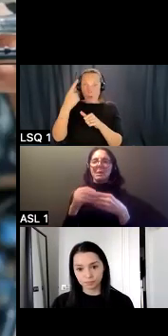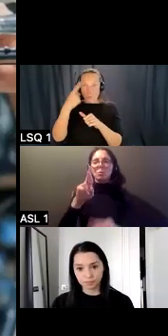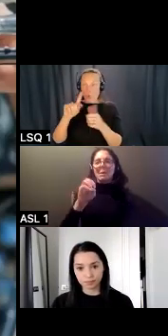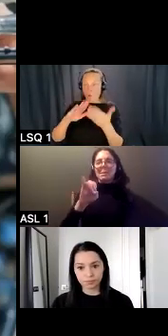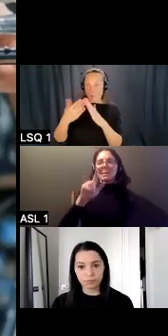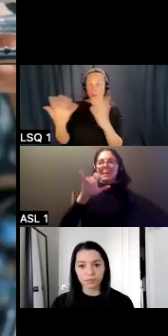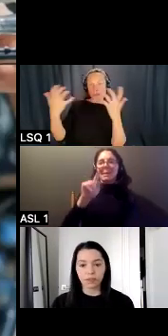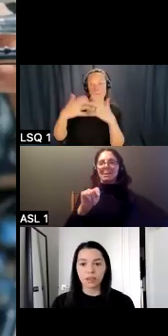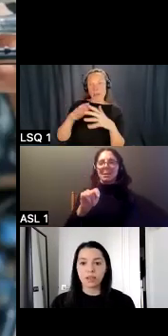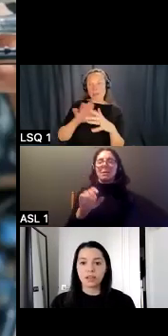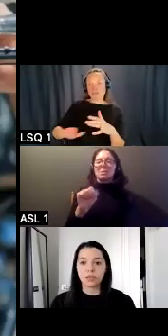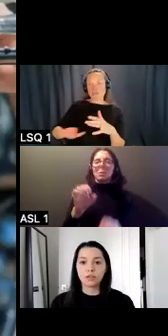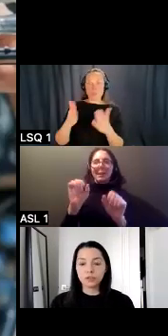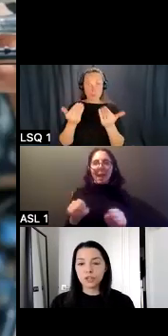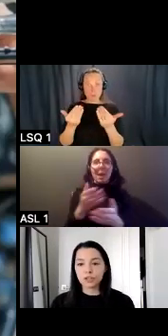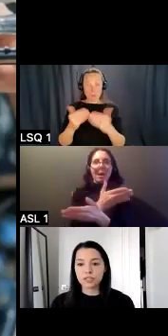to respond to their community.